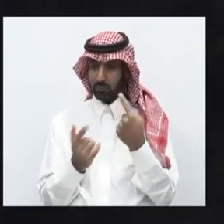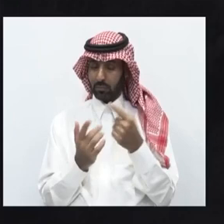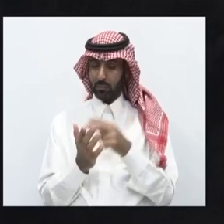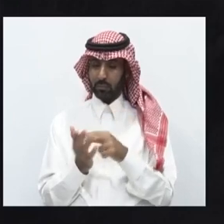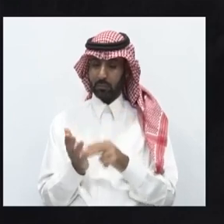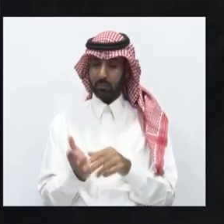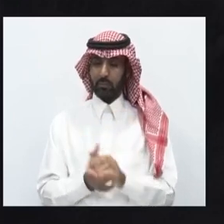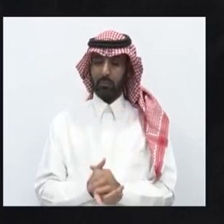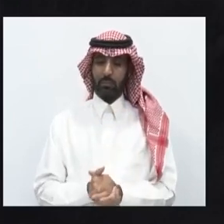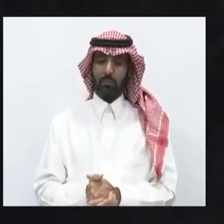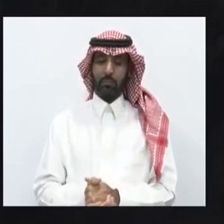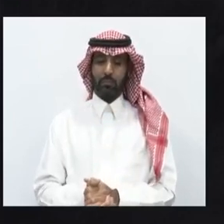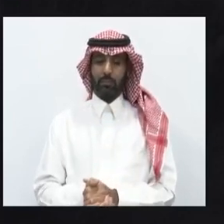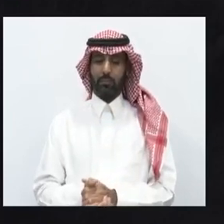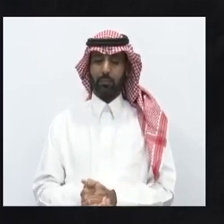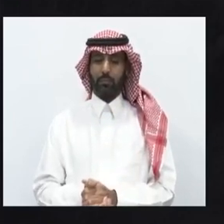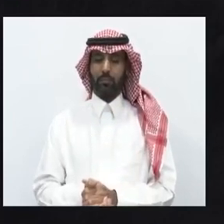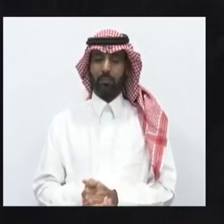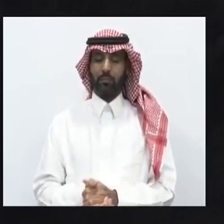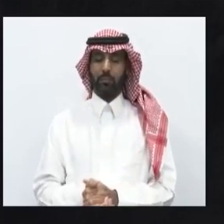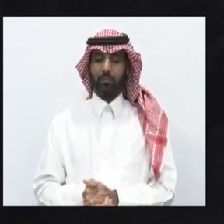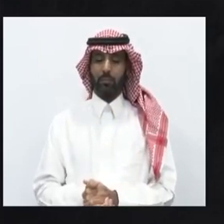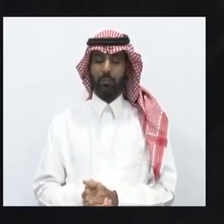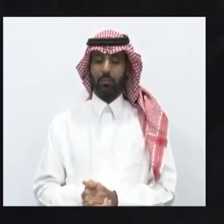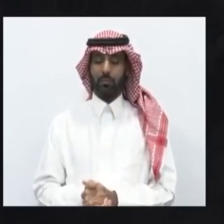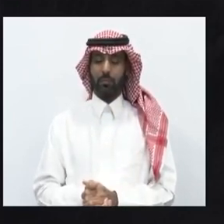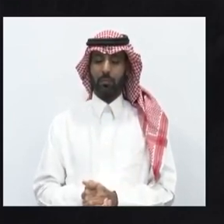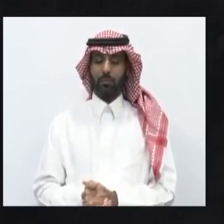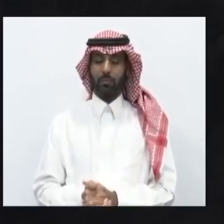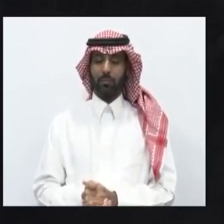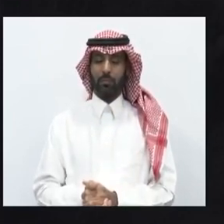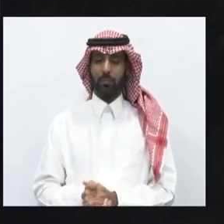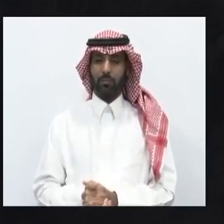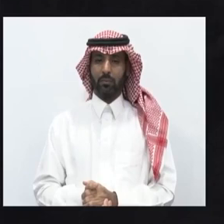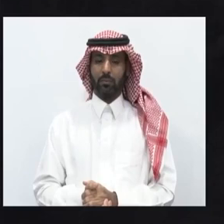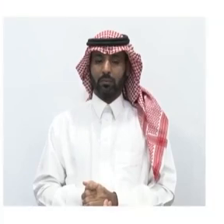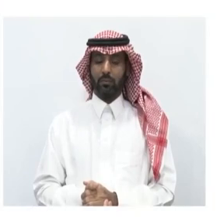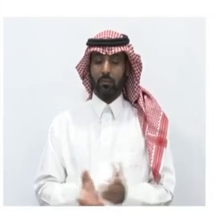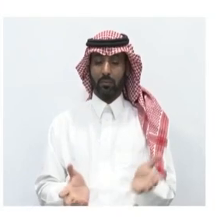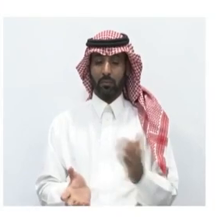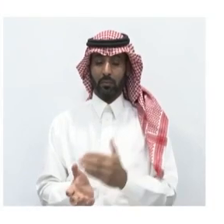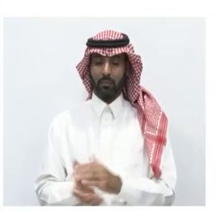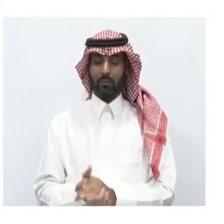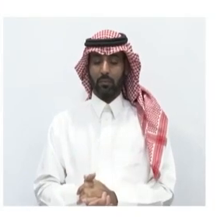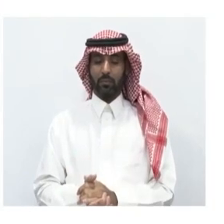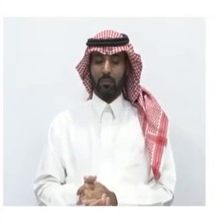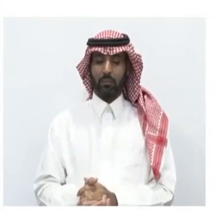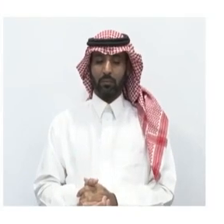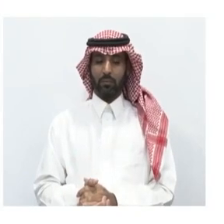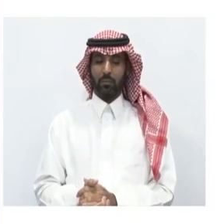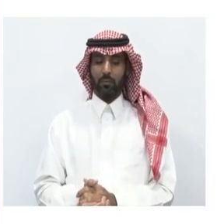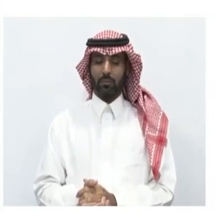later listening again while you're reading along, opening your books. So let's hear now